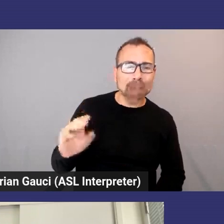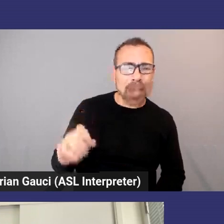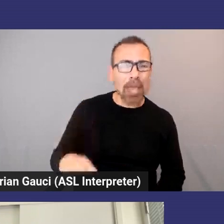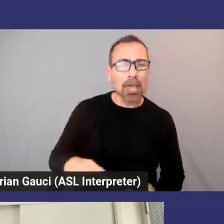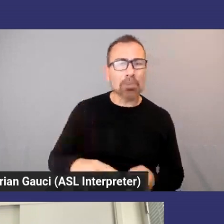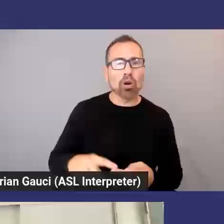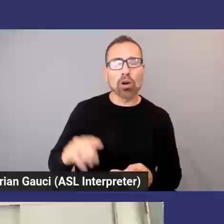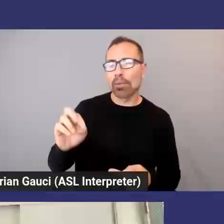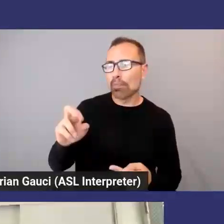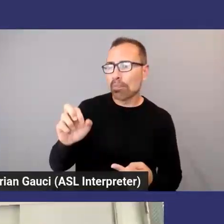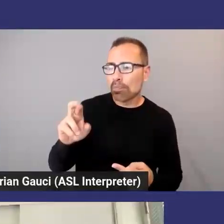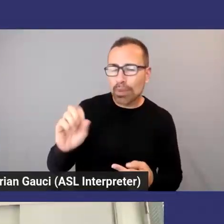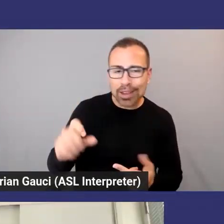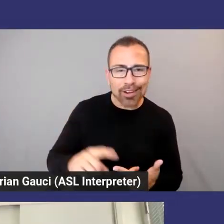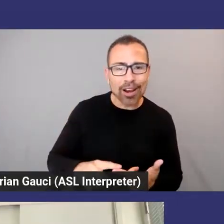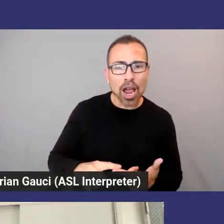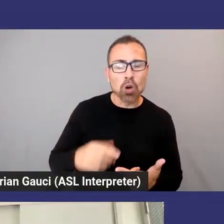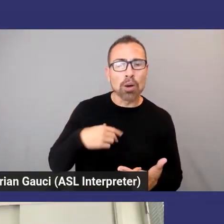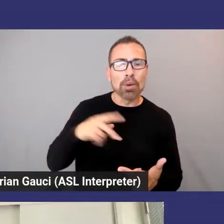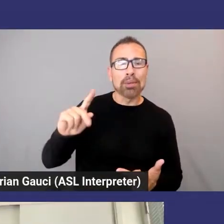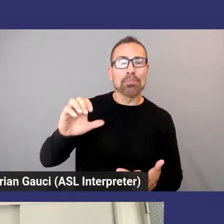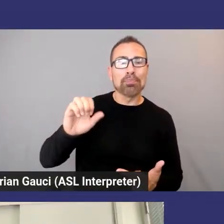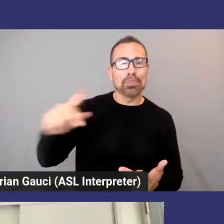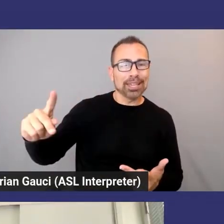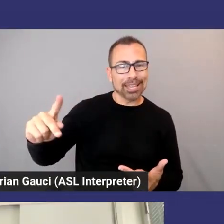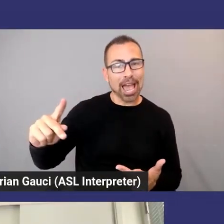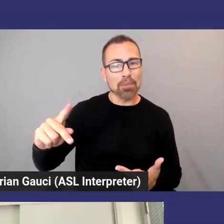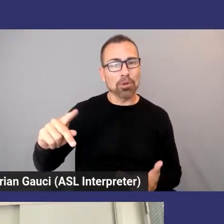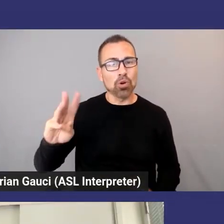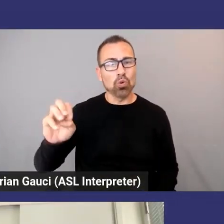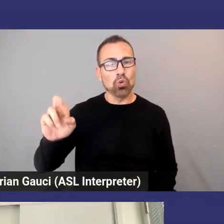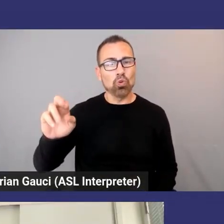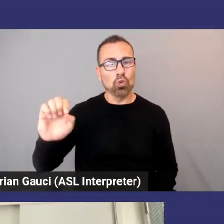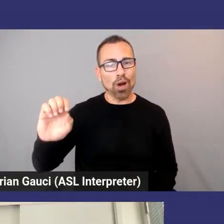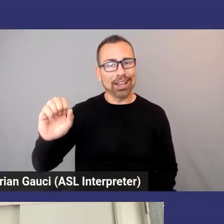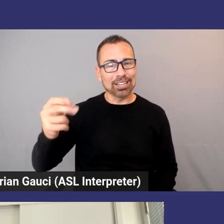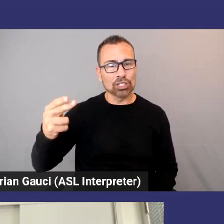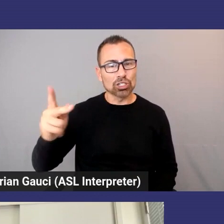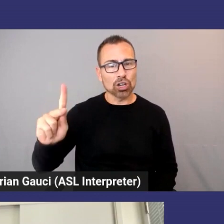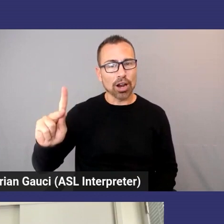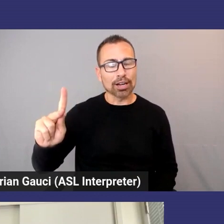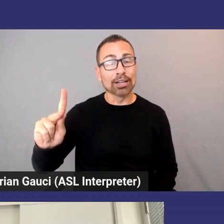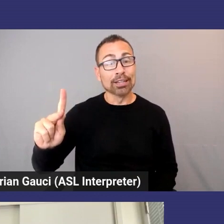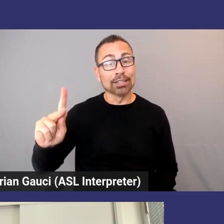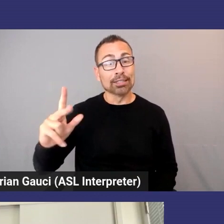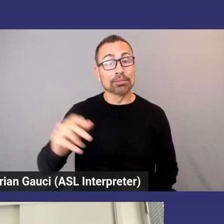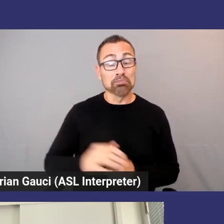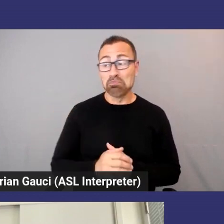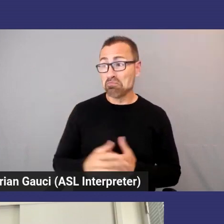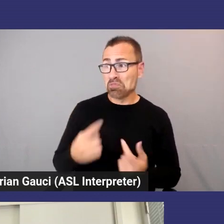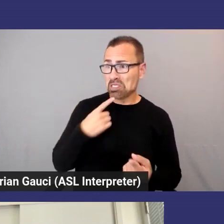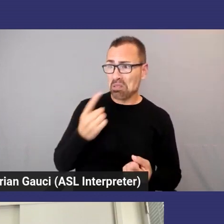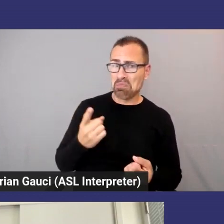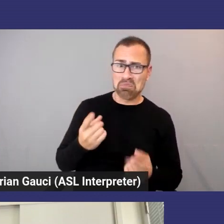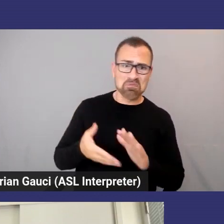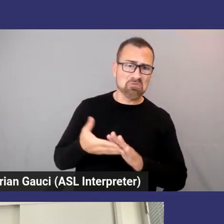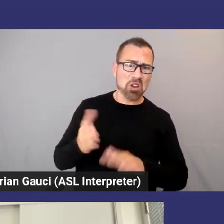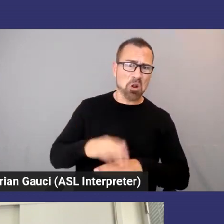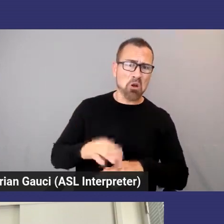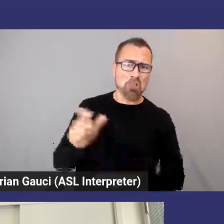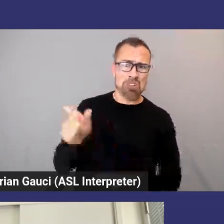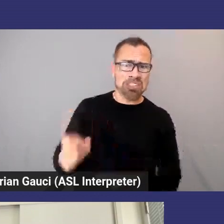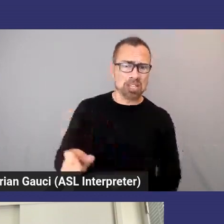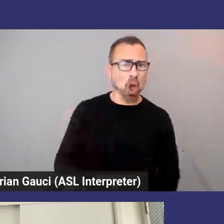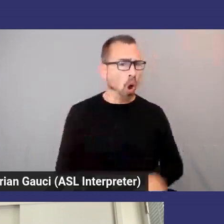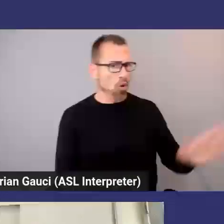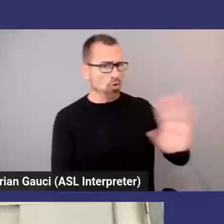Wireshark captures. And we used to just tell customers, just run run Wireshark on your instance. And they were like, no, I don't want